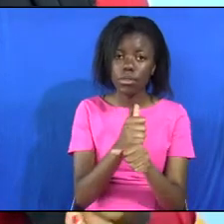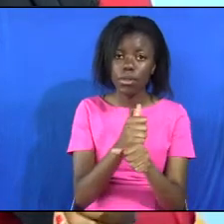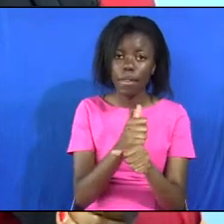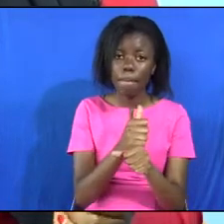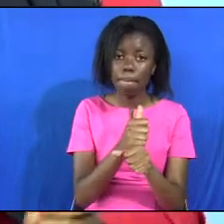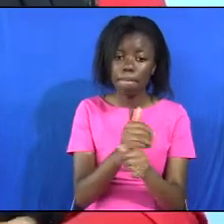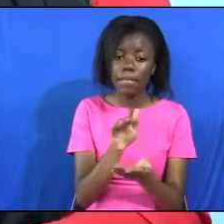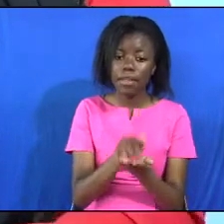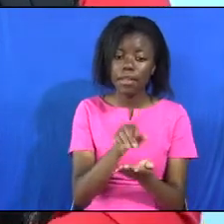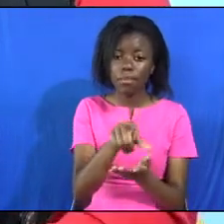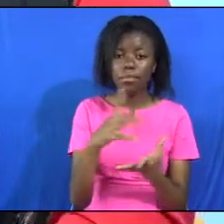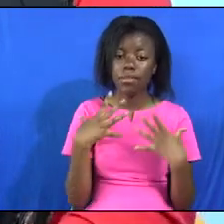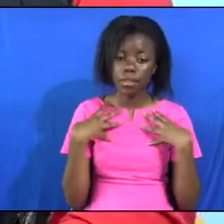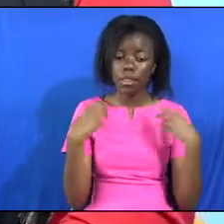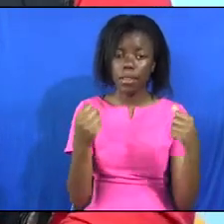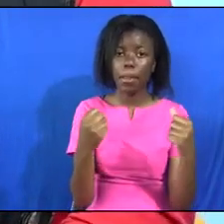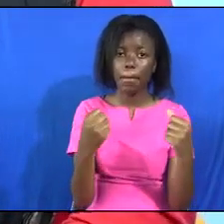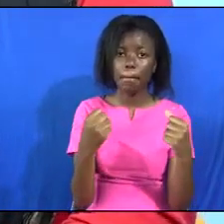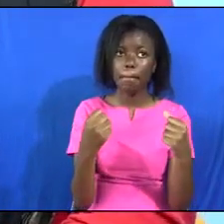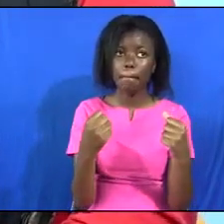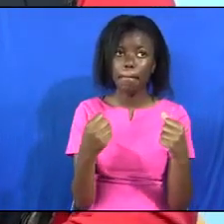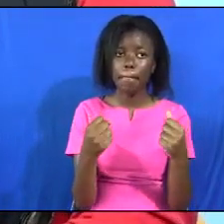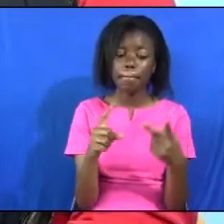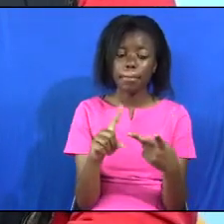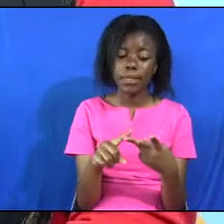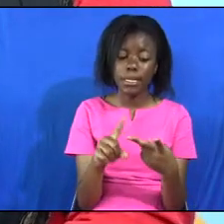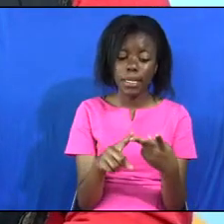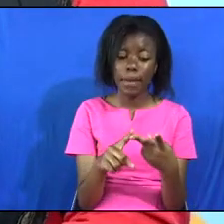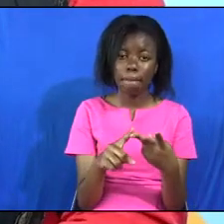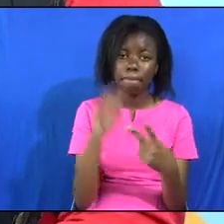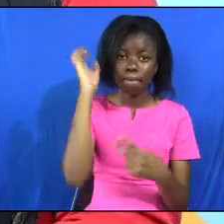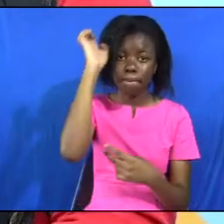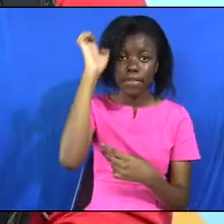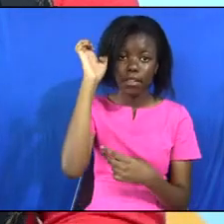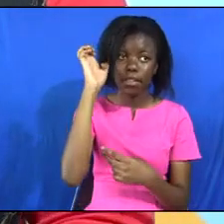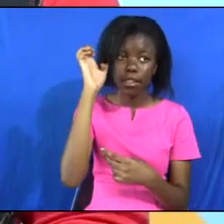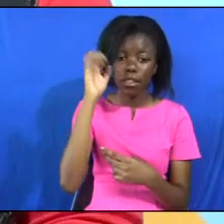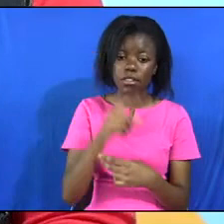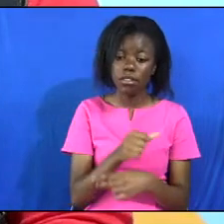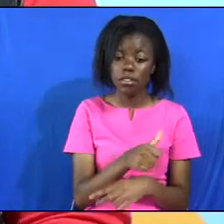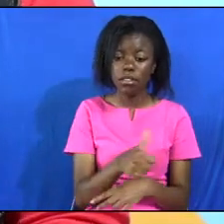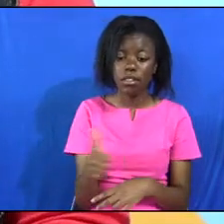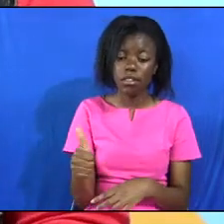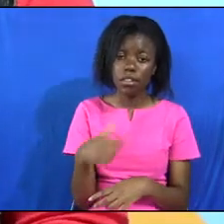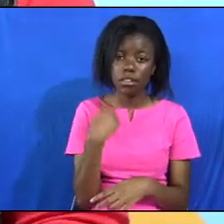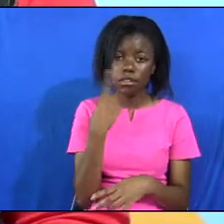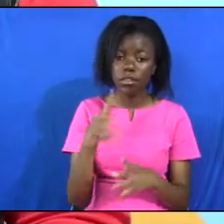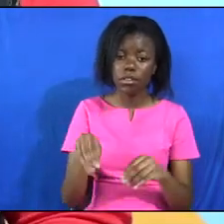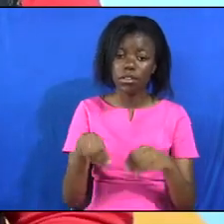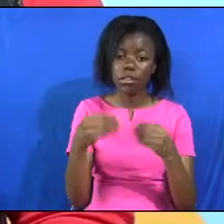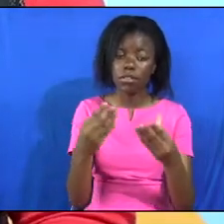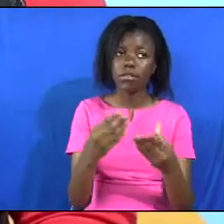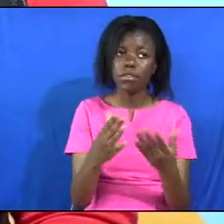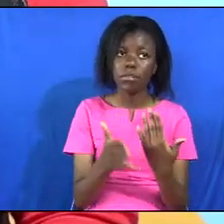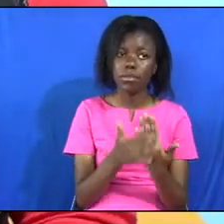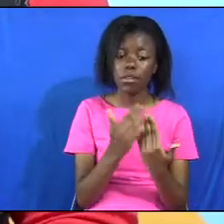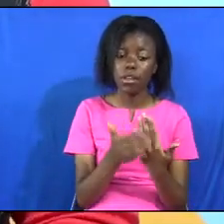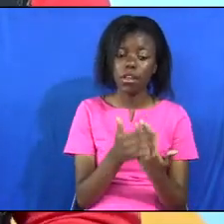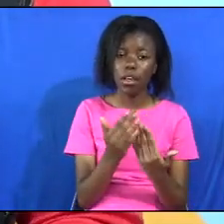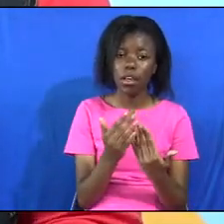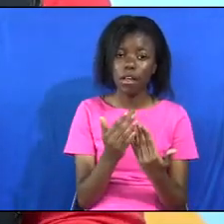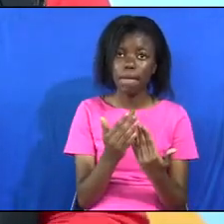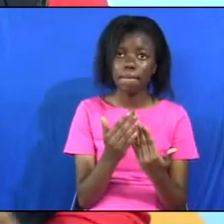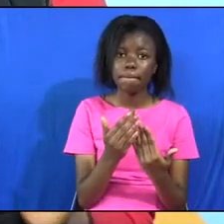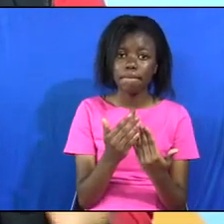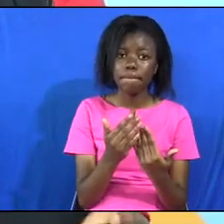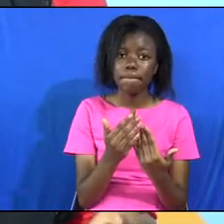you healthier. Secondly, educate those who are giving you care. Tell